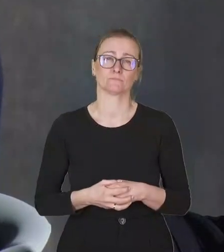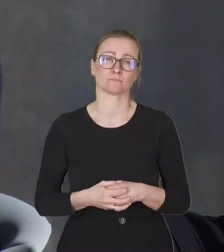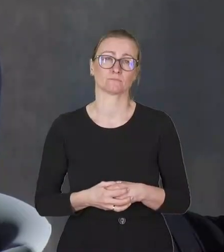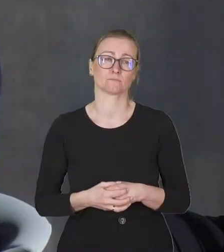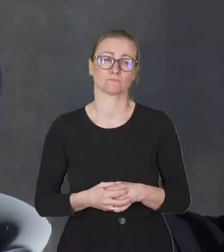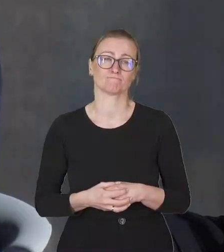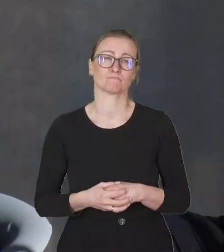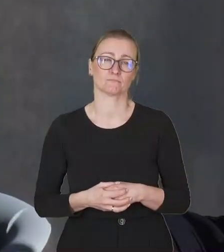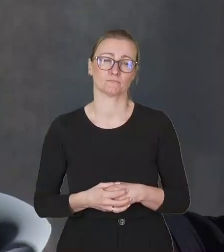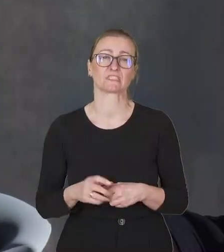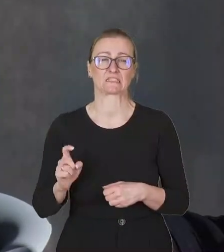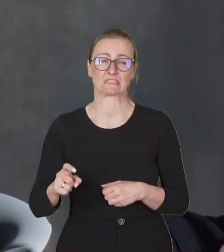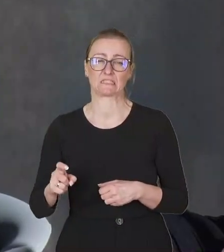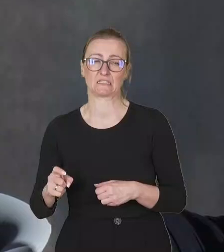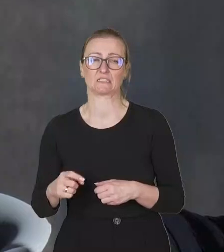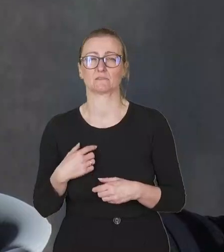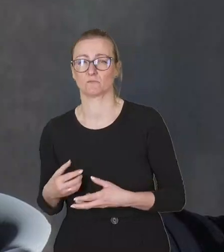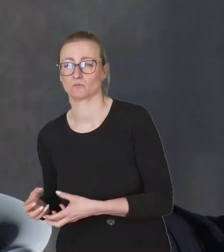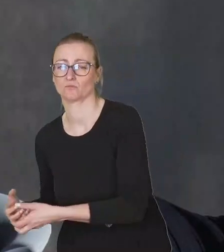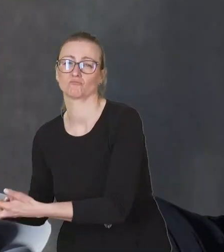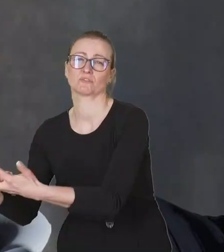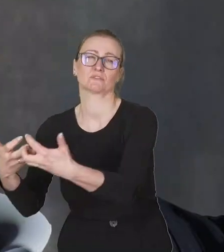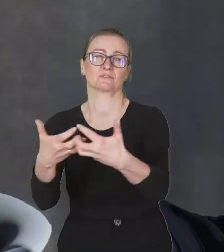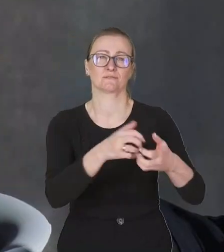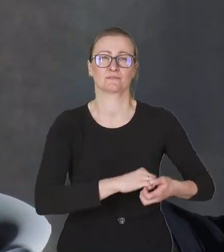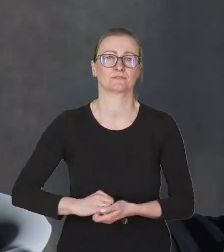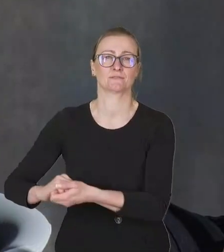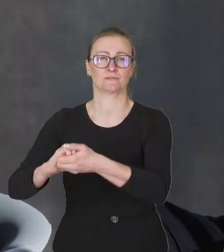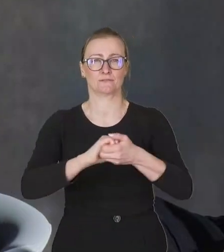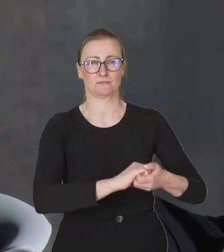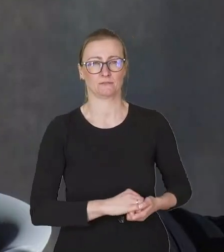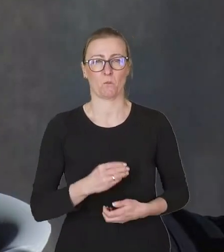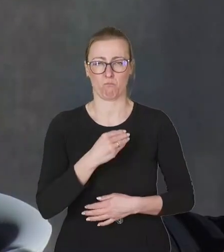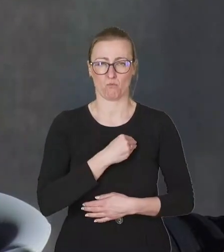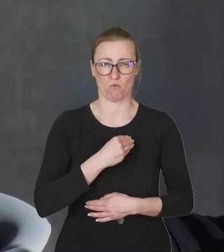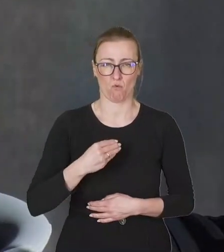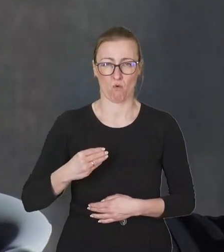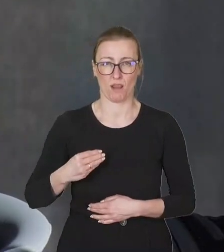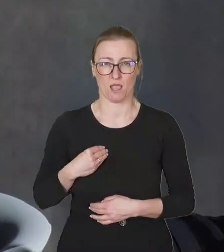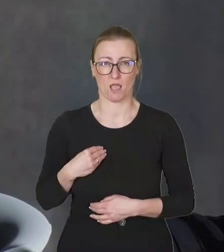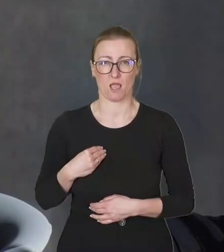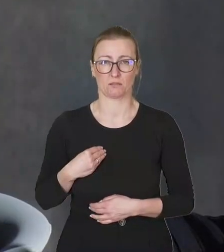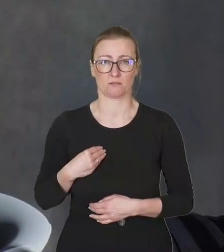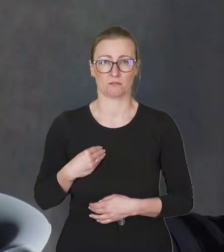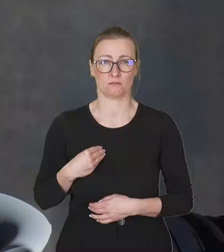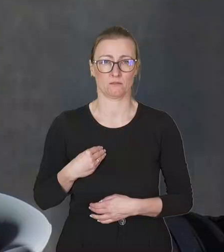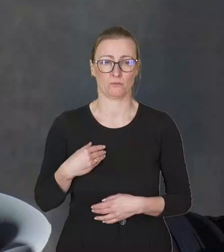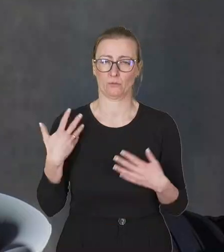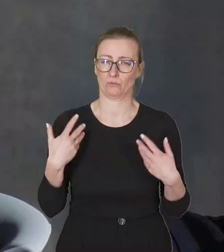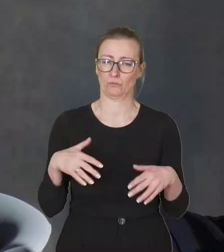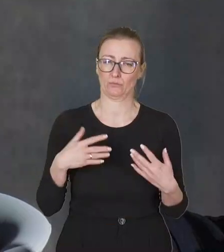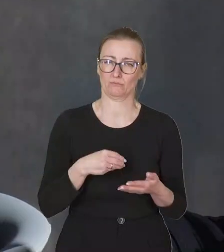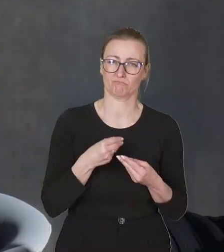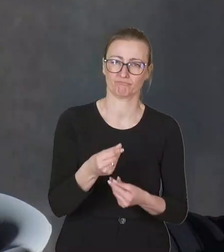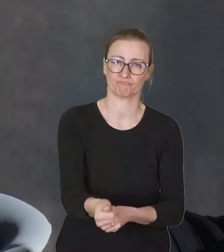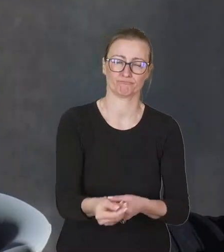Poland, we created, we really invested a lot of effort and a lot of money to create this ecosystem. Ecosystem of